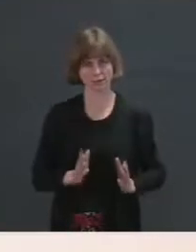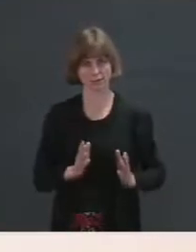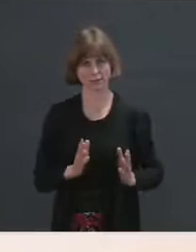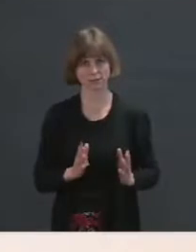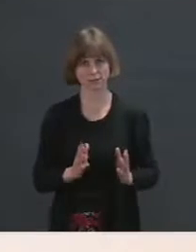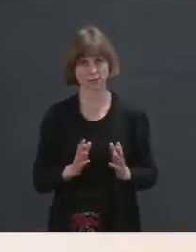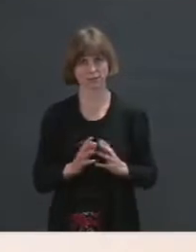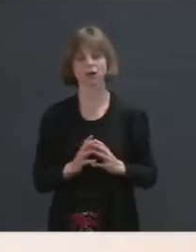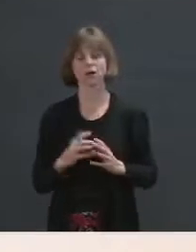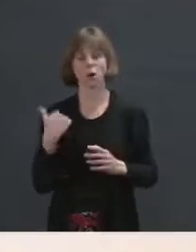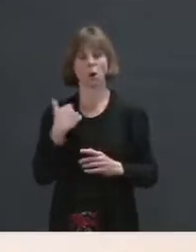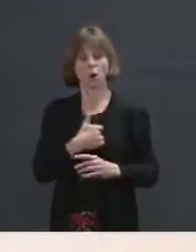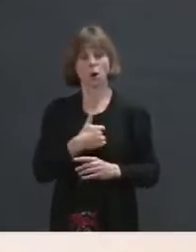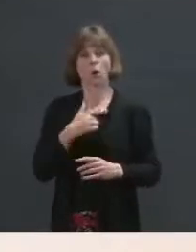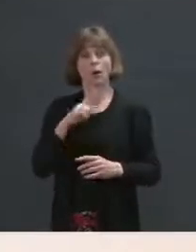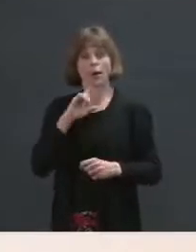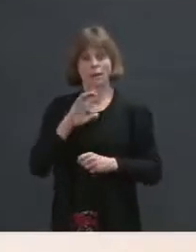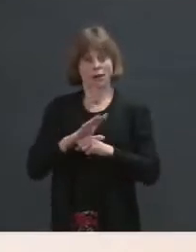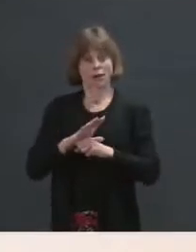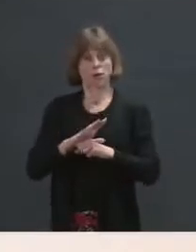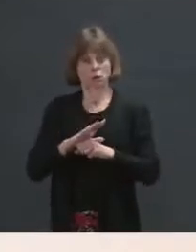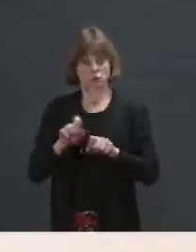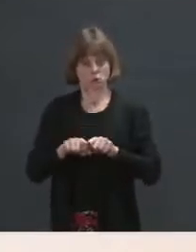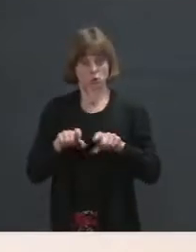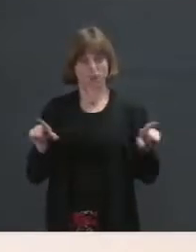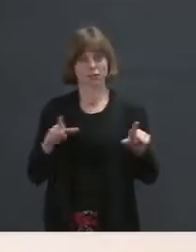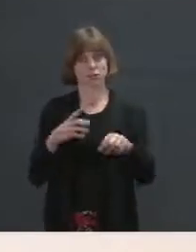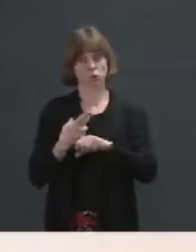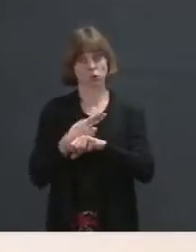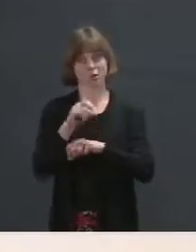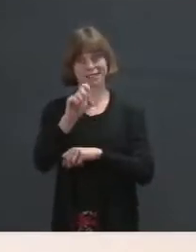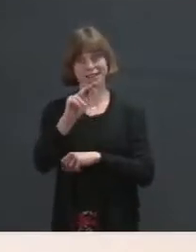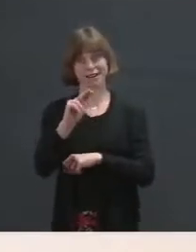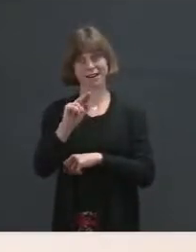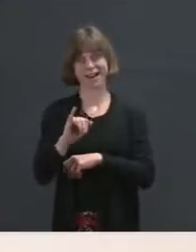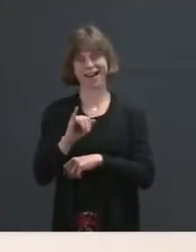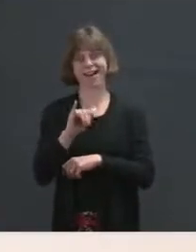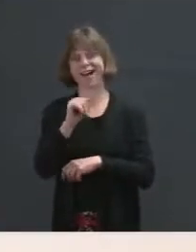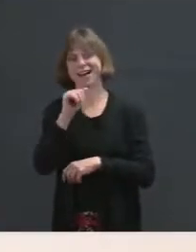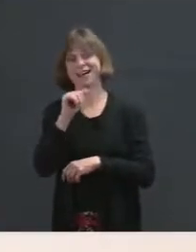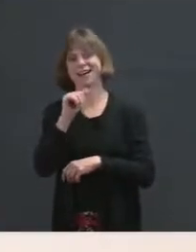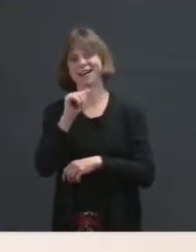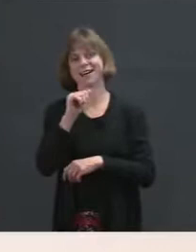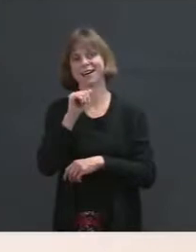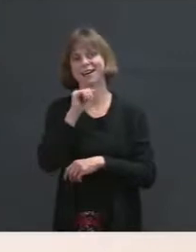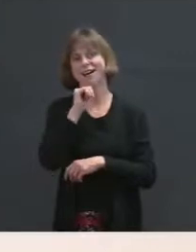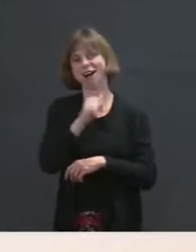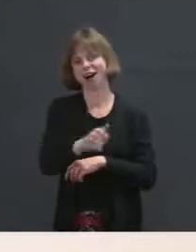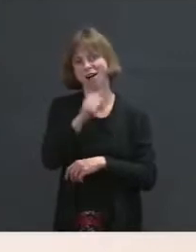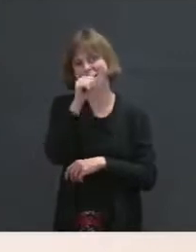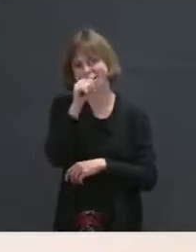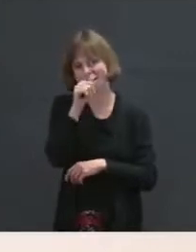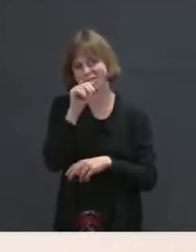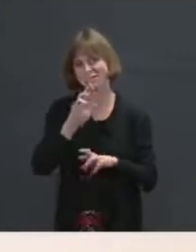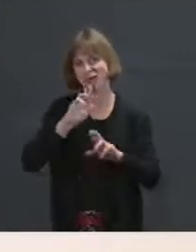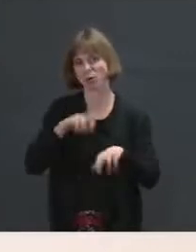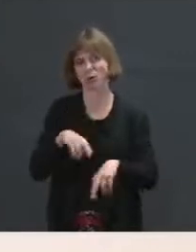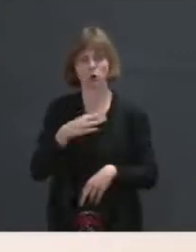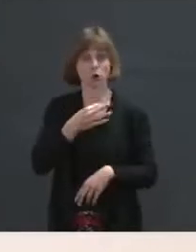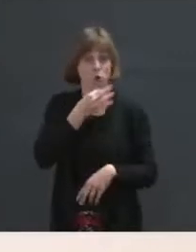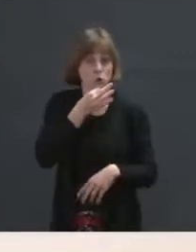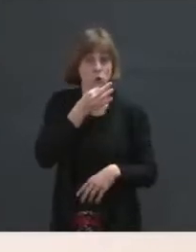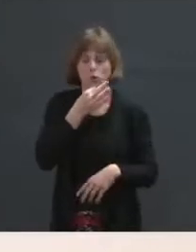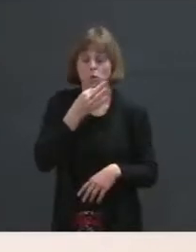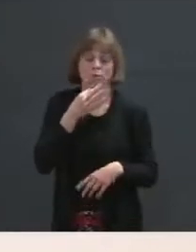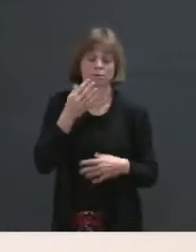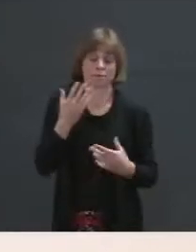to releasing through the DNI, of course, an unclassified report that we expect to happen soon. I don't have an updated